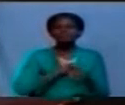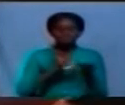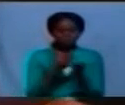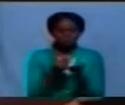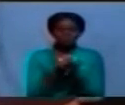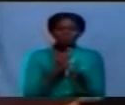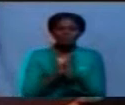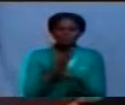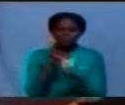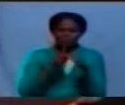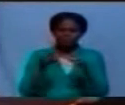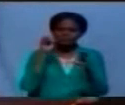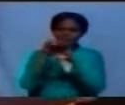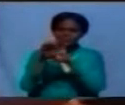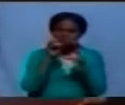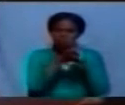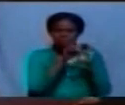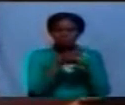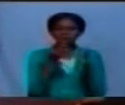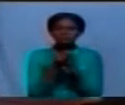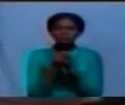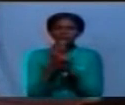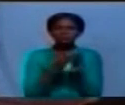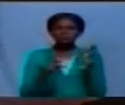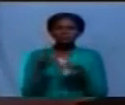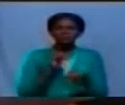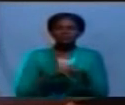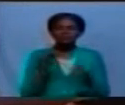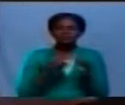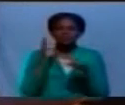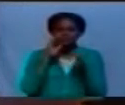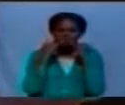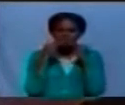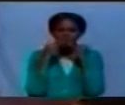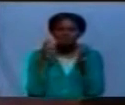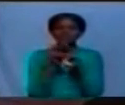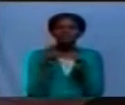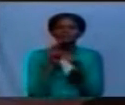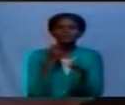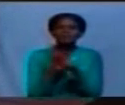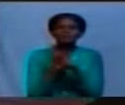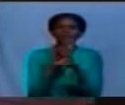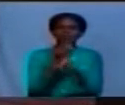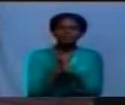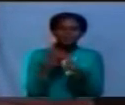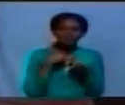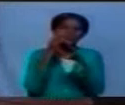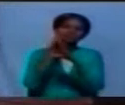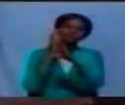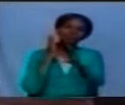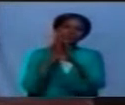people deposit their money in these banks. Sometimes people will tell you it's pretty difficult to get your money. You have to queue for